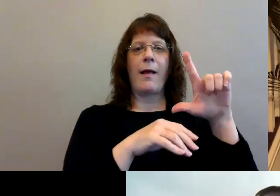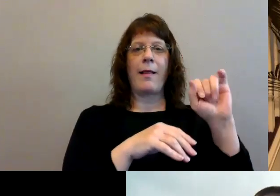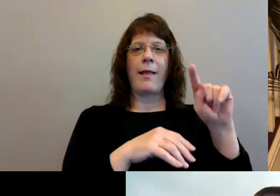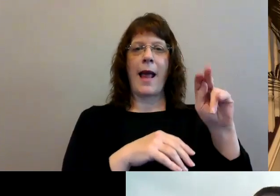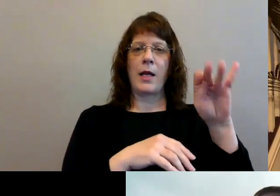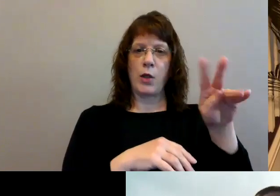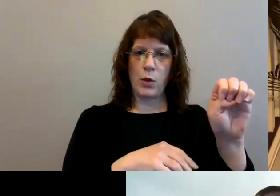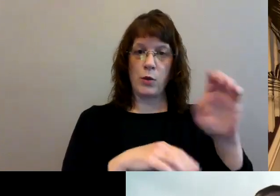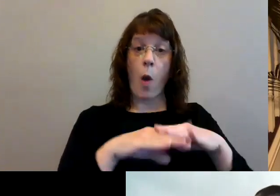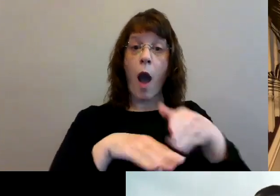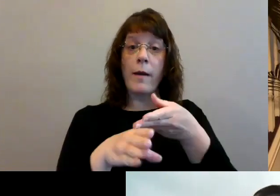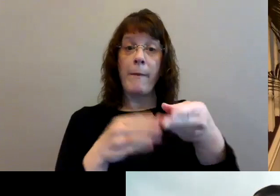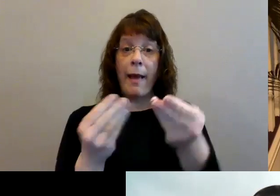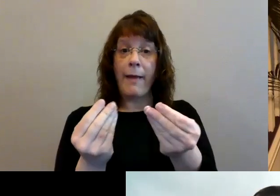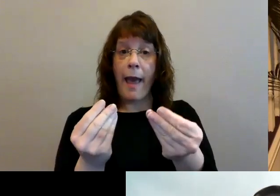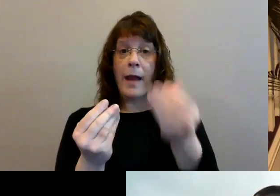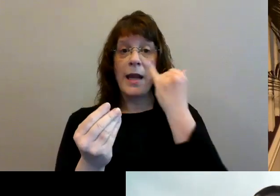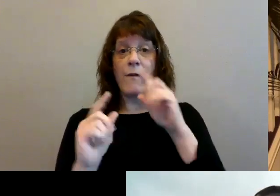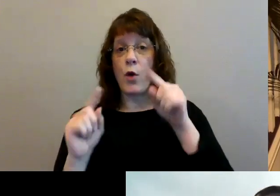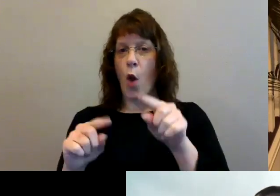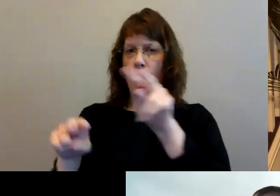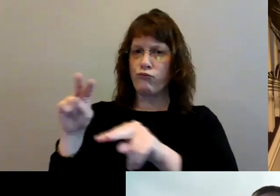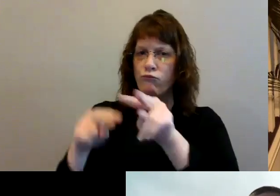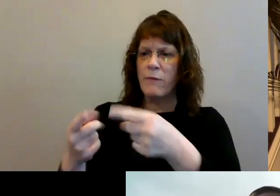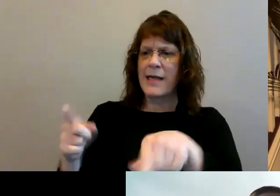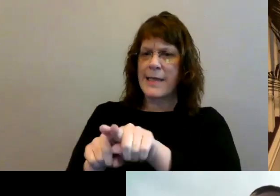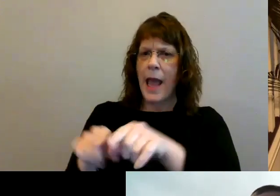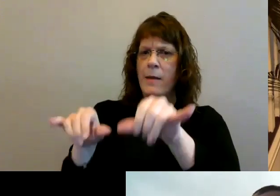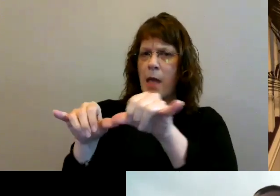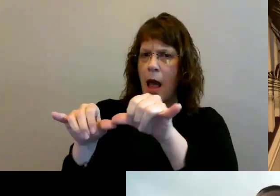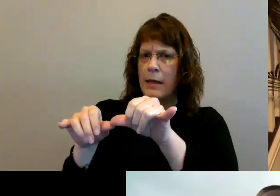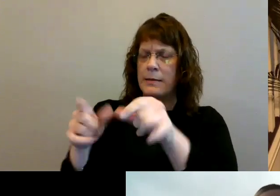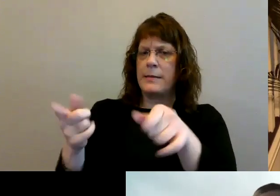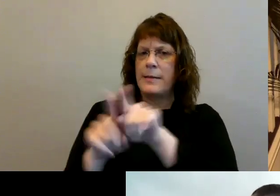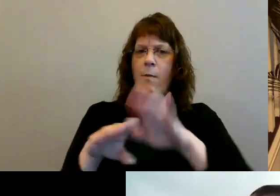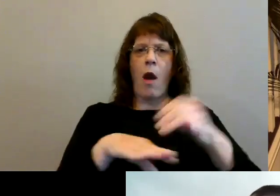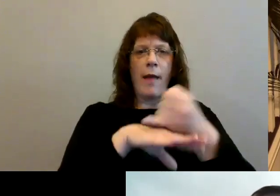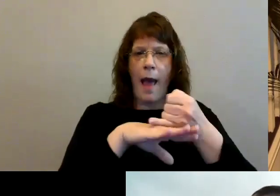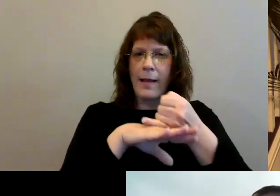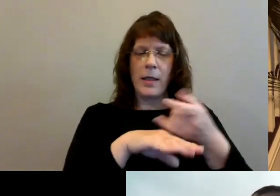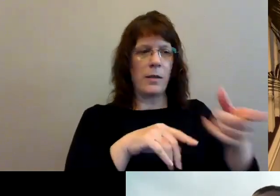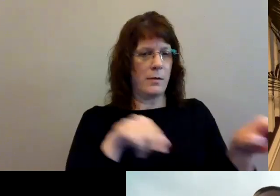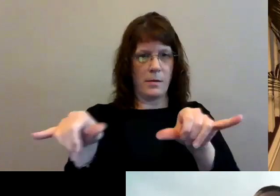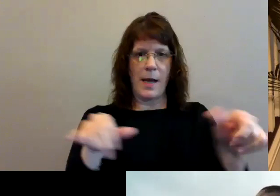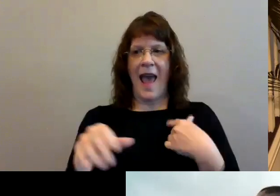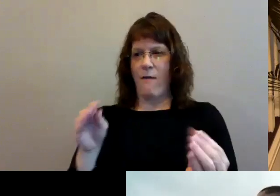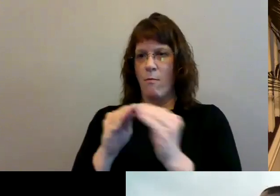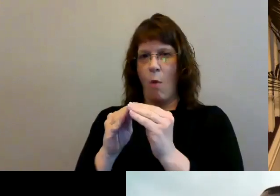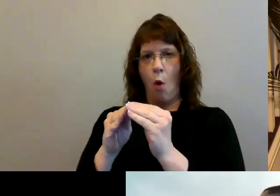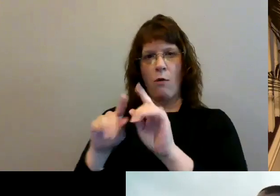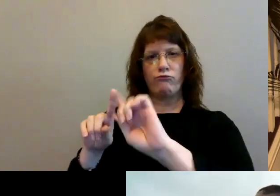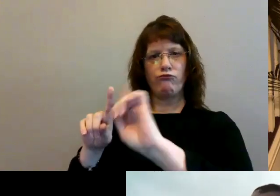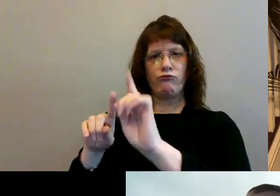look at the same size of land mass than you have on the island, you'll have way more species there than what you have on